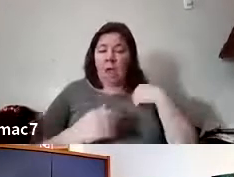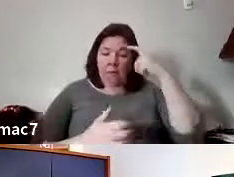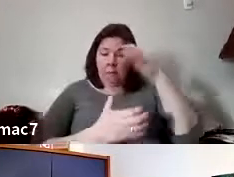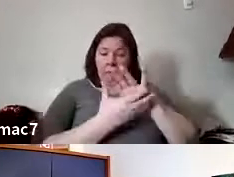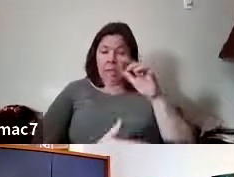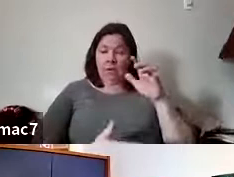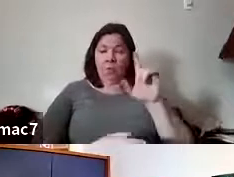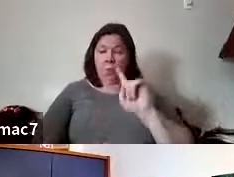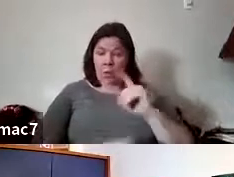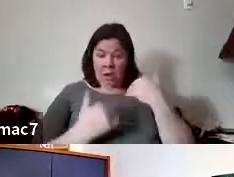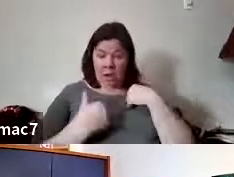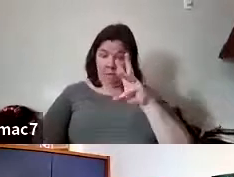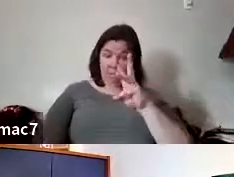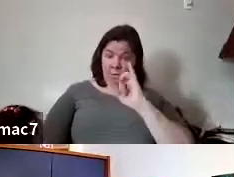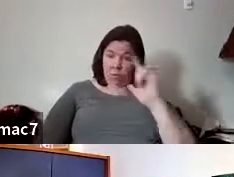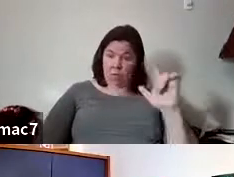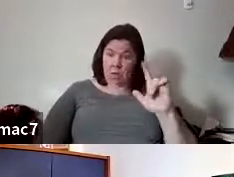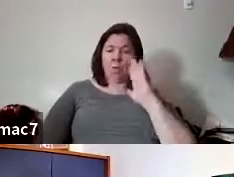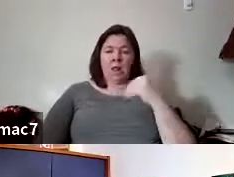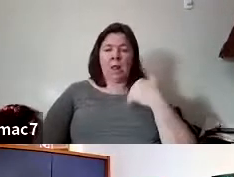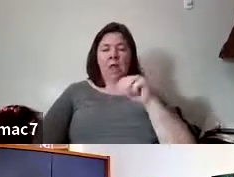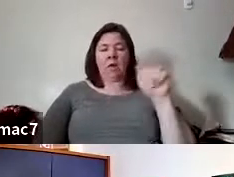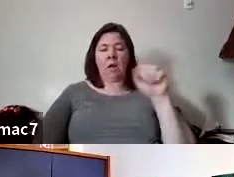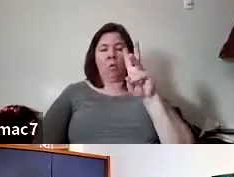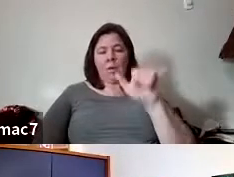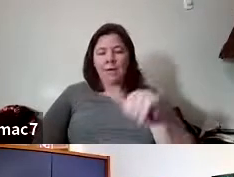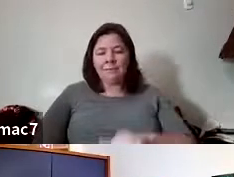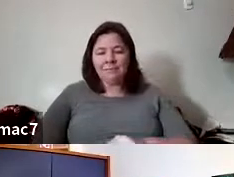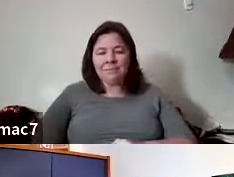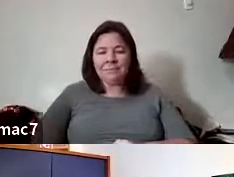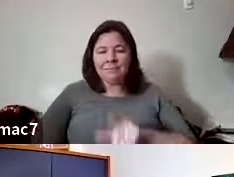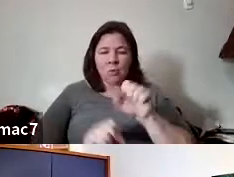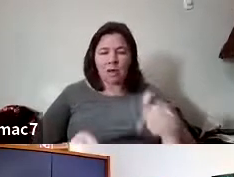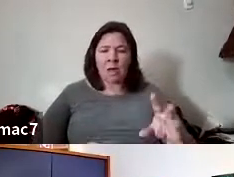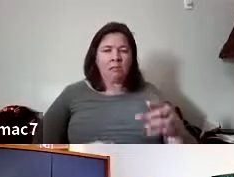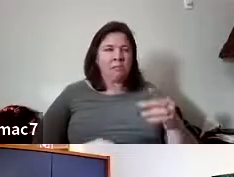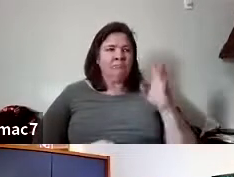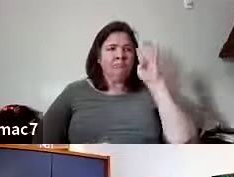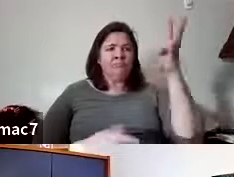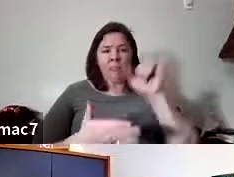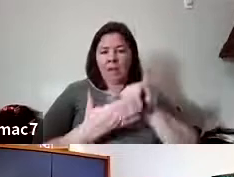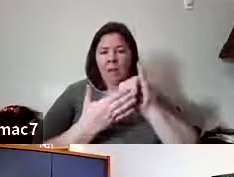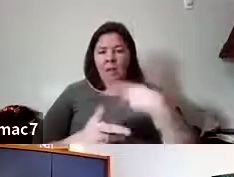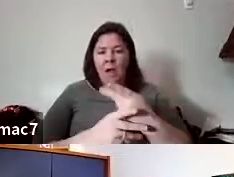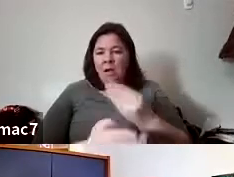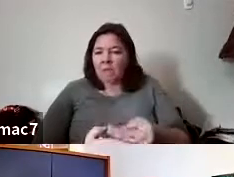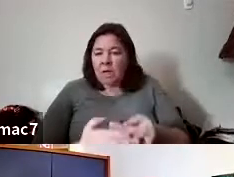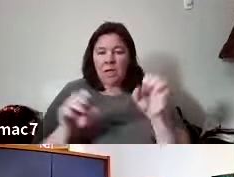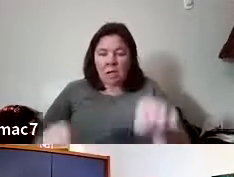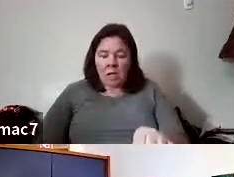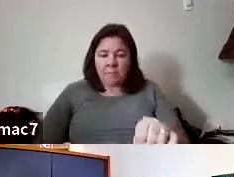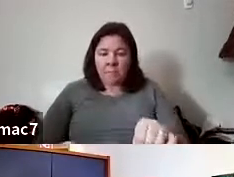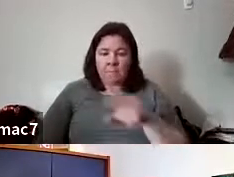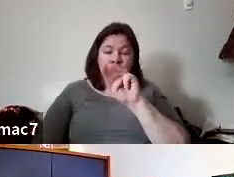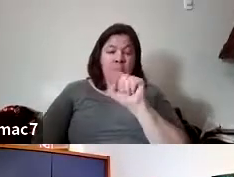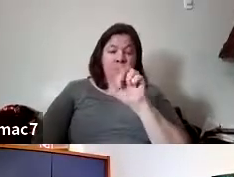where there's a will, there is a way. And so you can come up with that money. And as Marina also pointed out, there